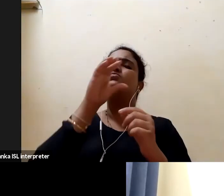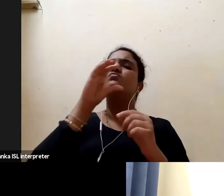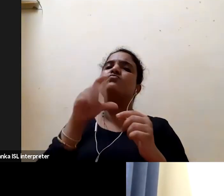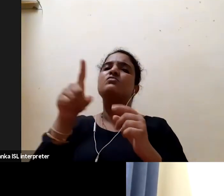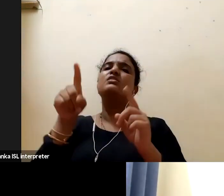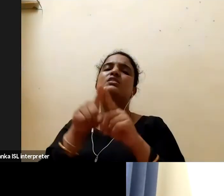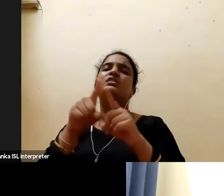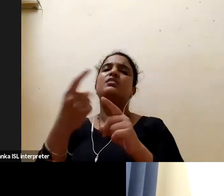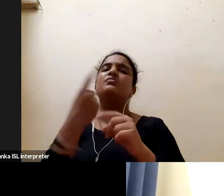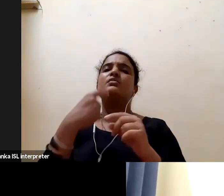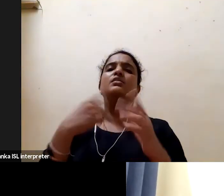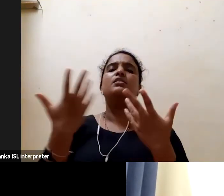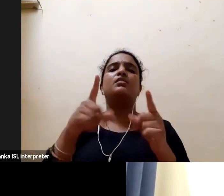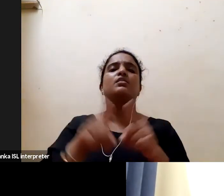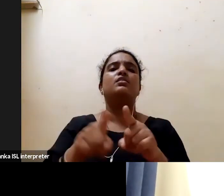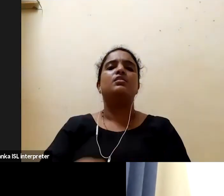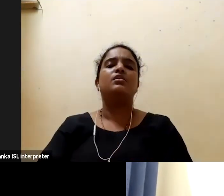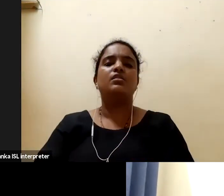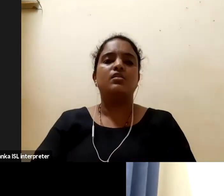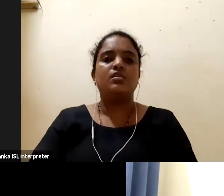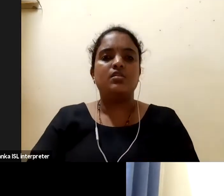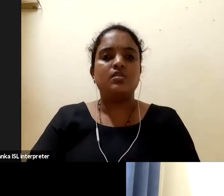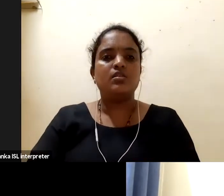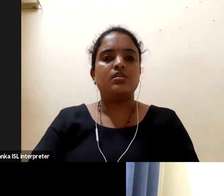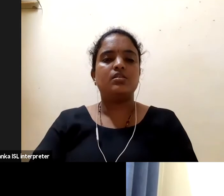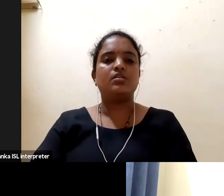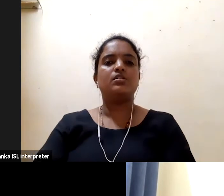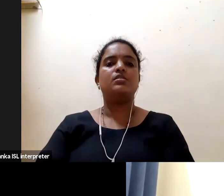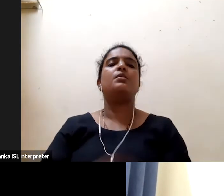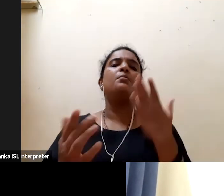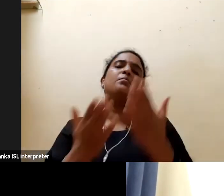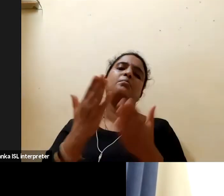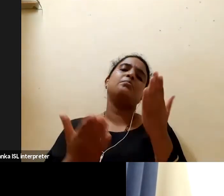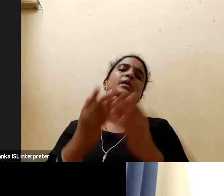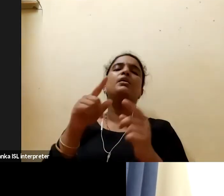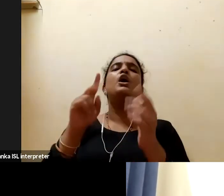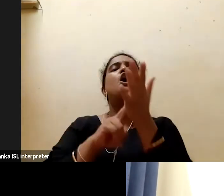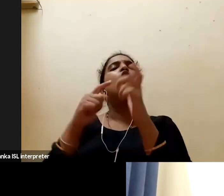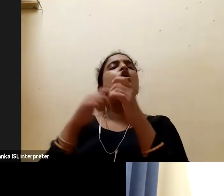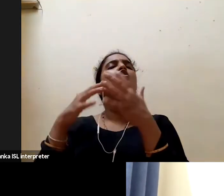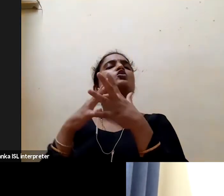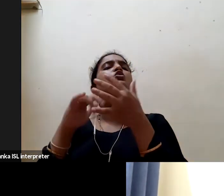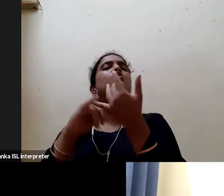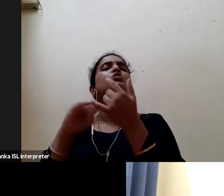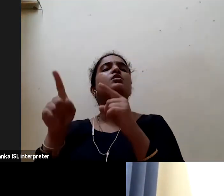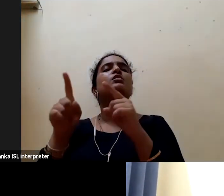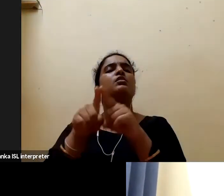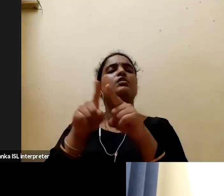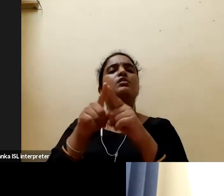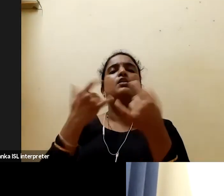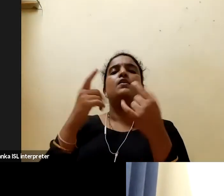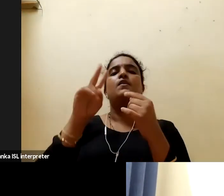recommend? Okay. Uh, I will talk about newsletters. There's this thing called Vittles from